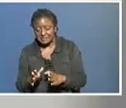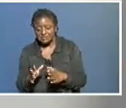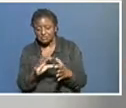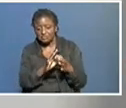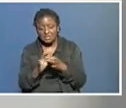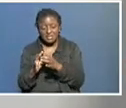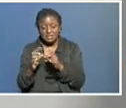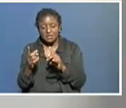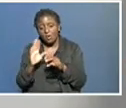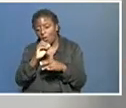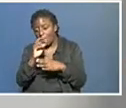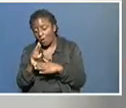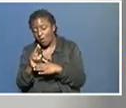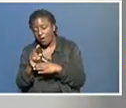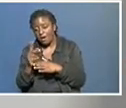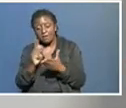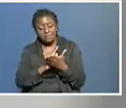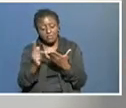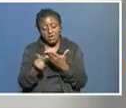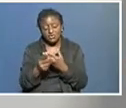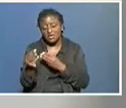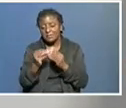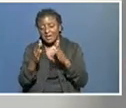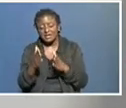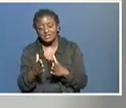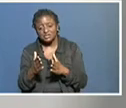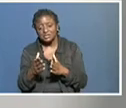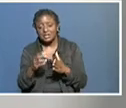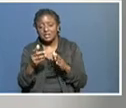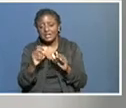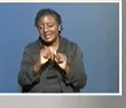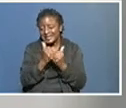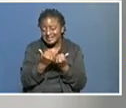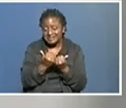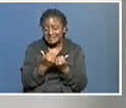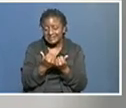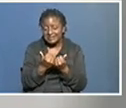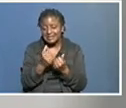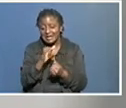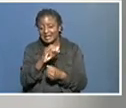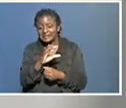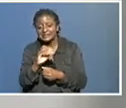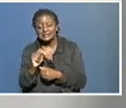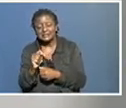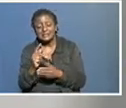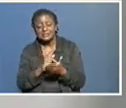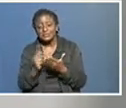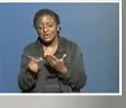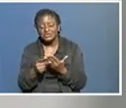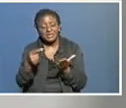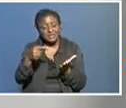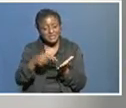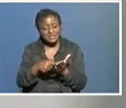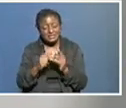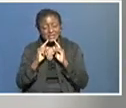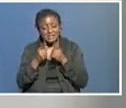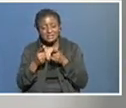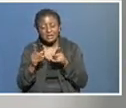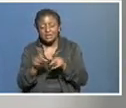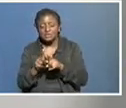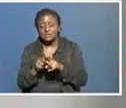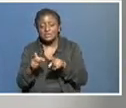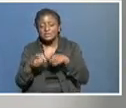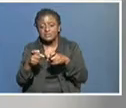or project manager as it relates to agency ICT projects. This solution also gives you the ability